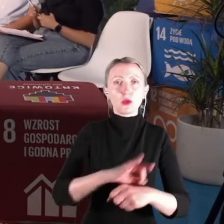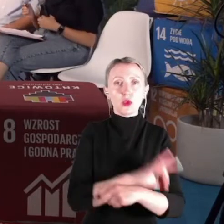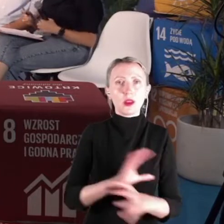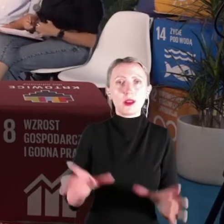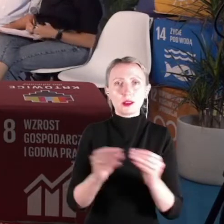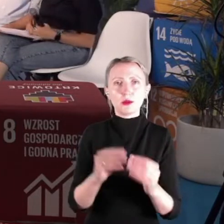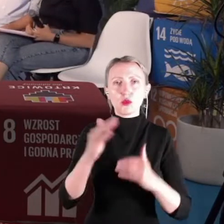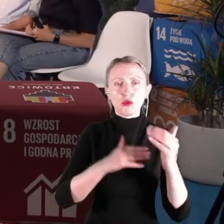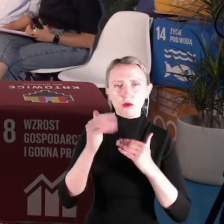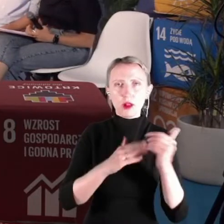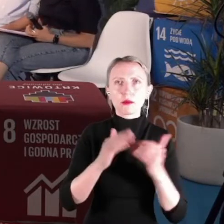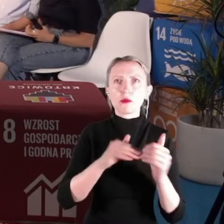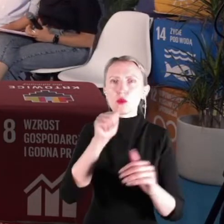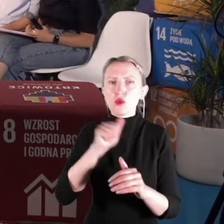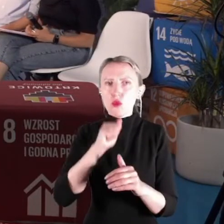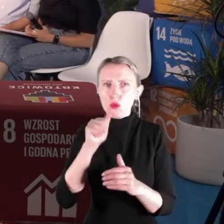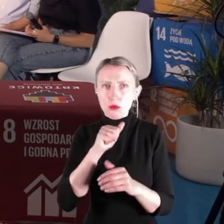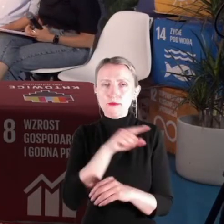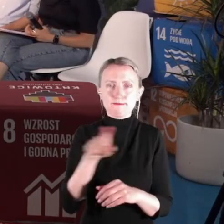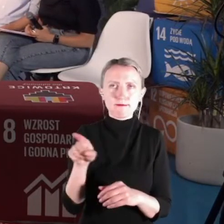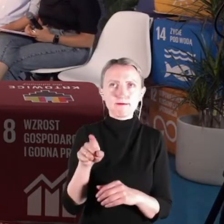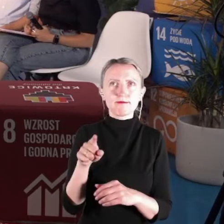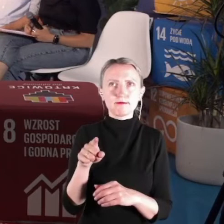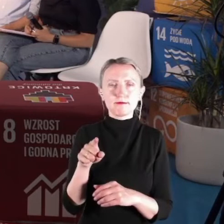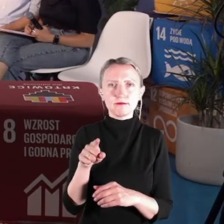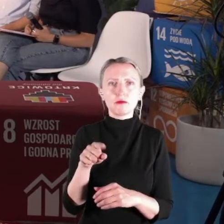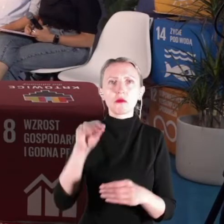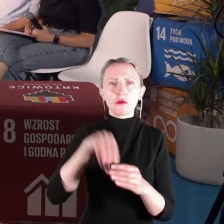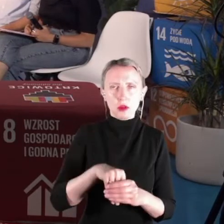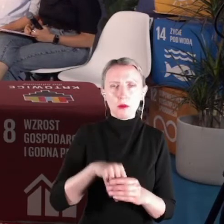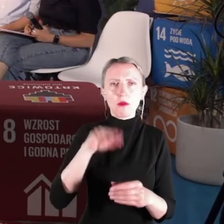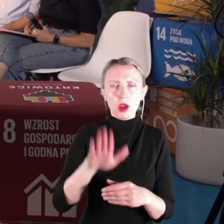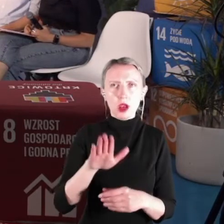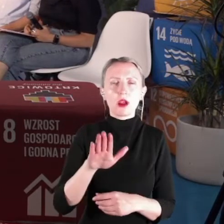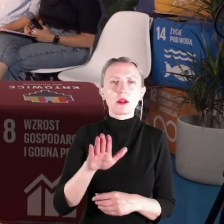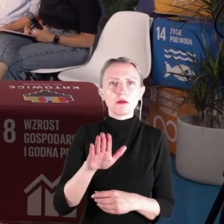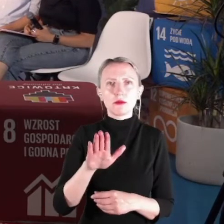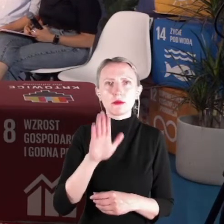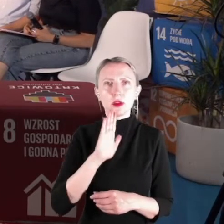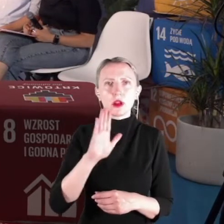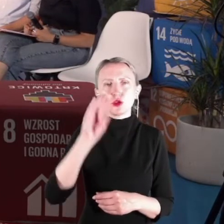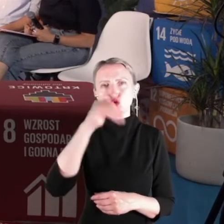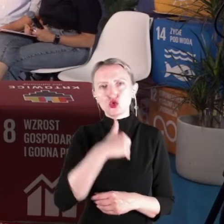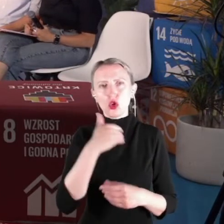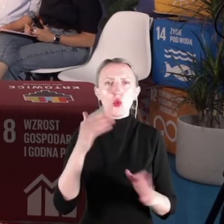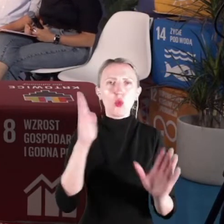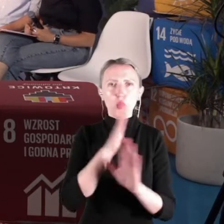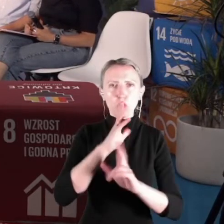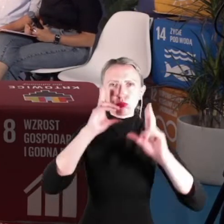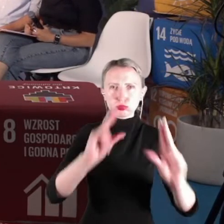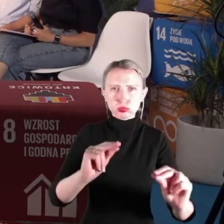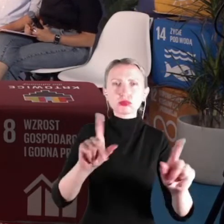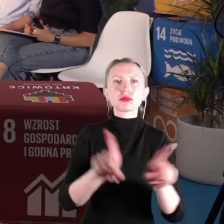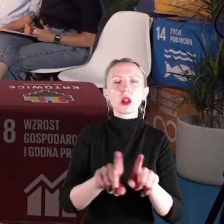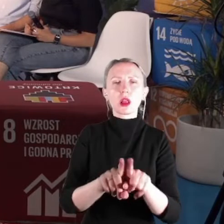bamboo classroom, a community garden, and a mobile kitchen. More than 10,000 people have participated in its workshops and events, and now it's time to make the